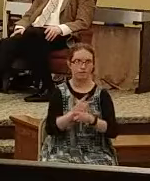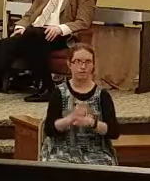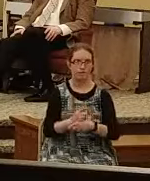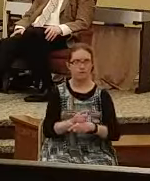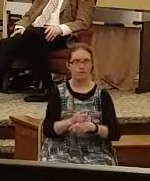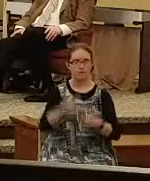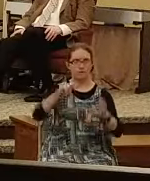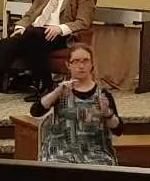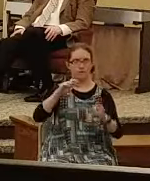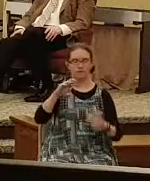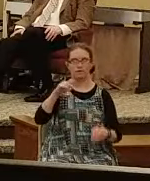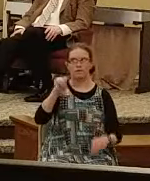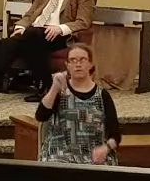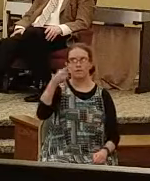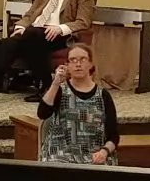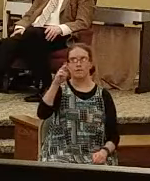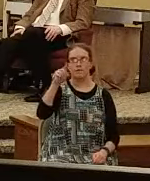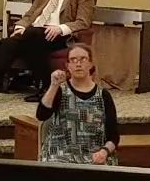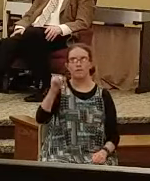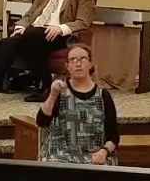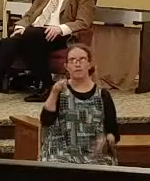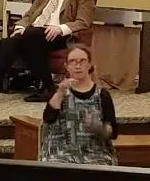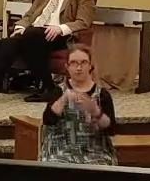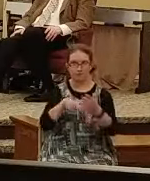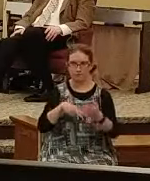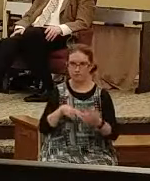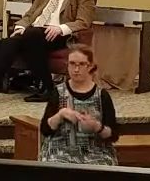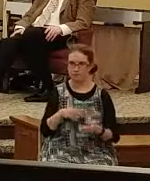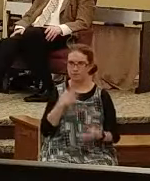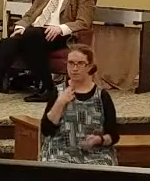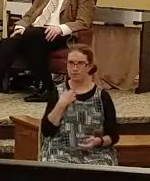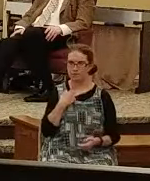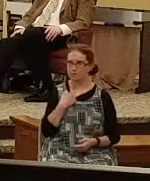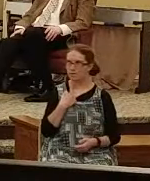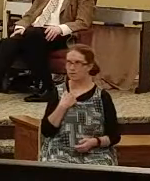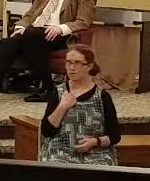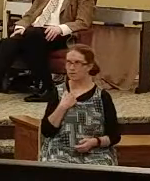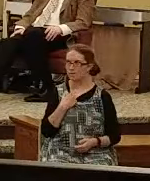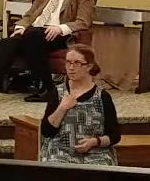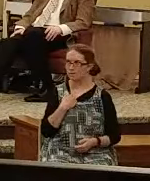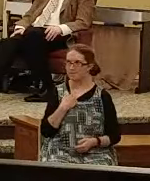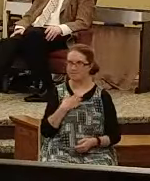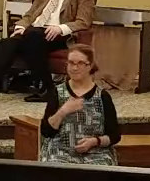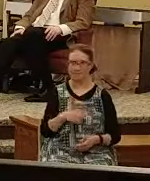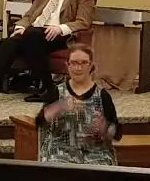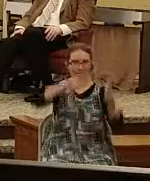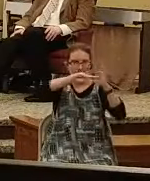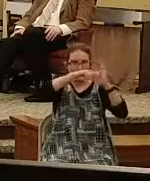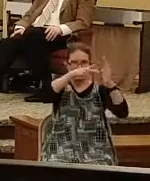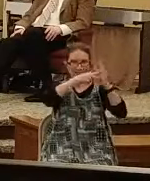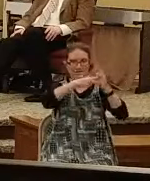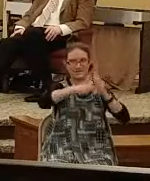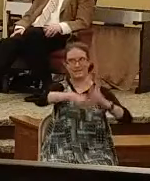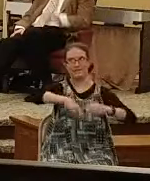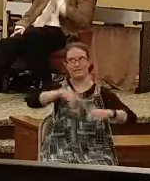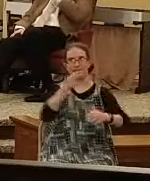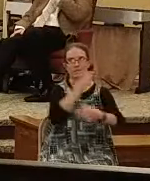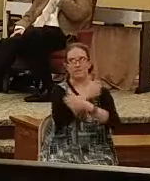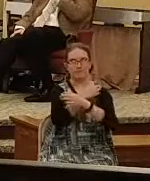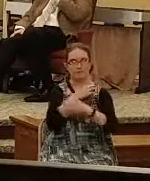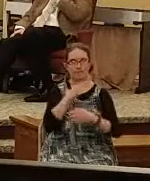Breastplate comes from the Greek thorax. If you ever study insects, you know what I'm talking about when it says thorax. Yeah. But it means a breastplate or